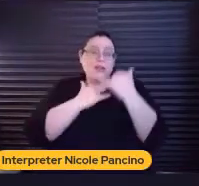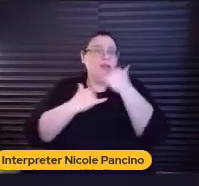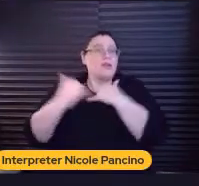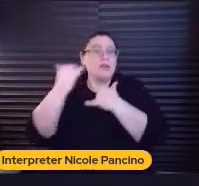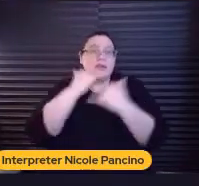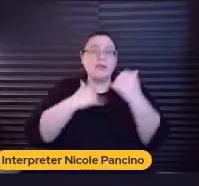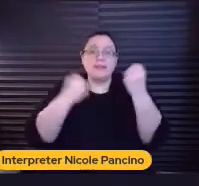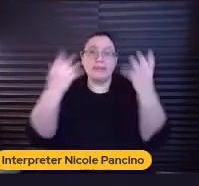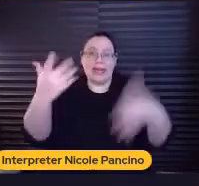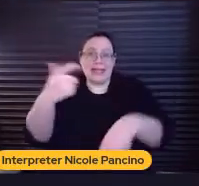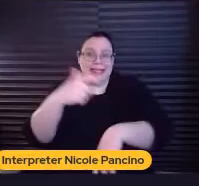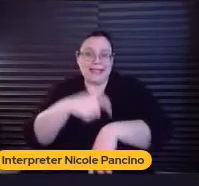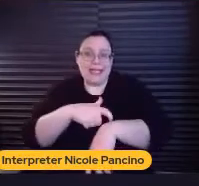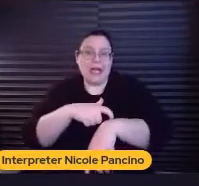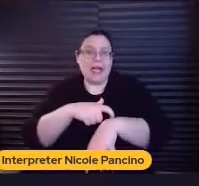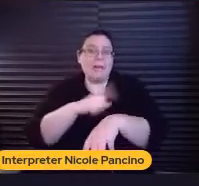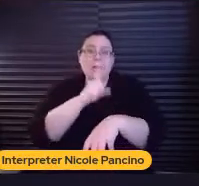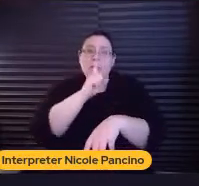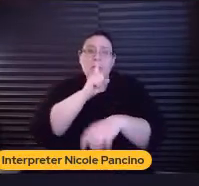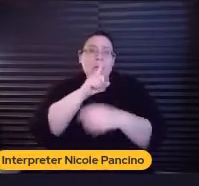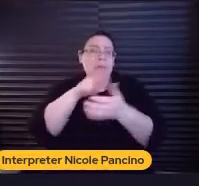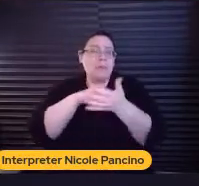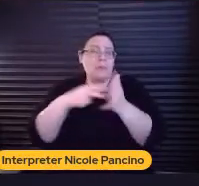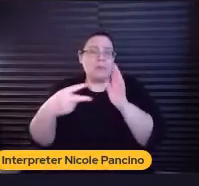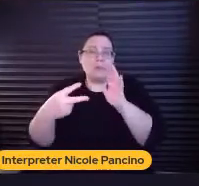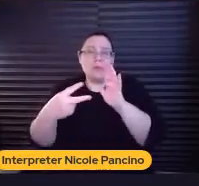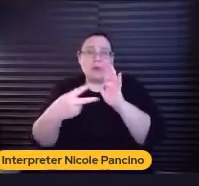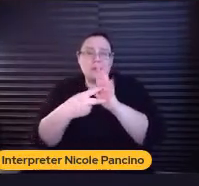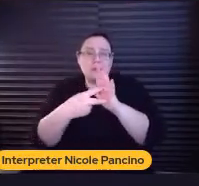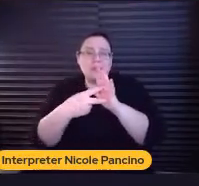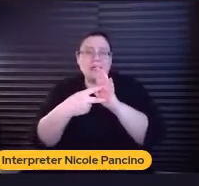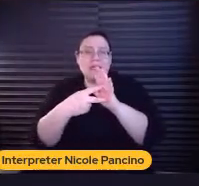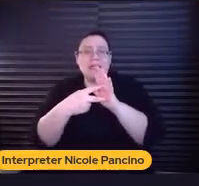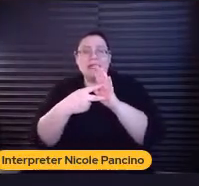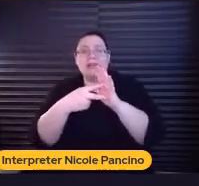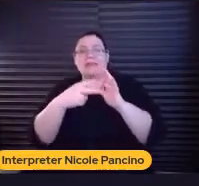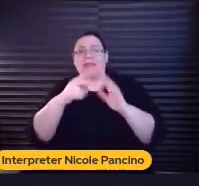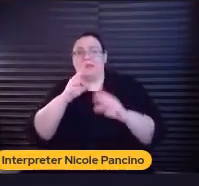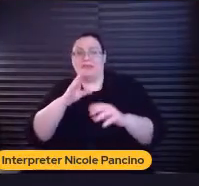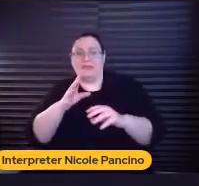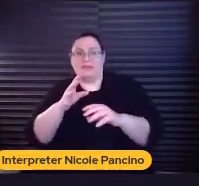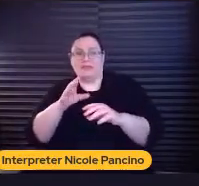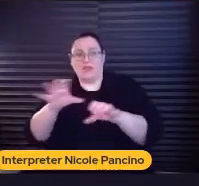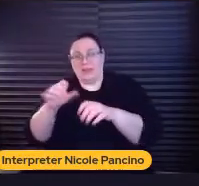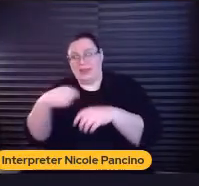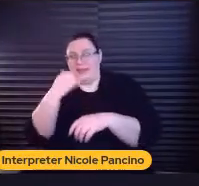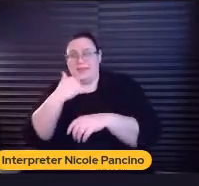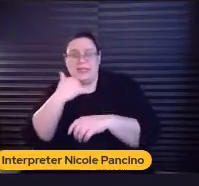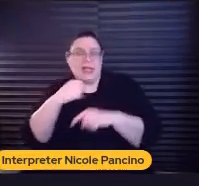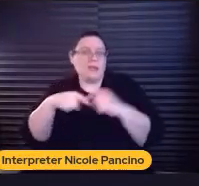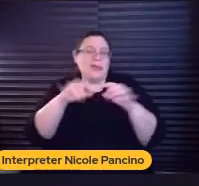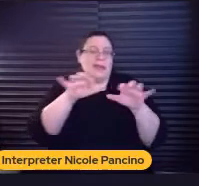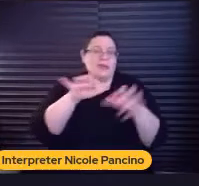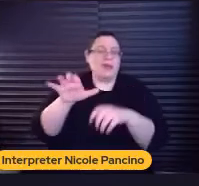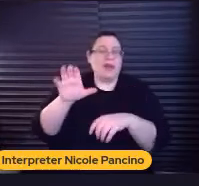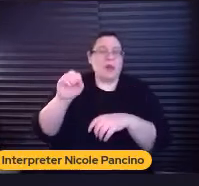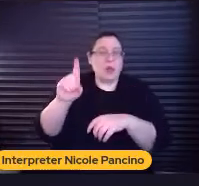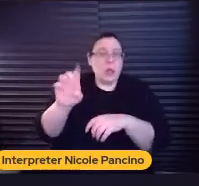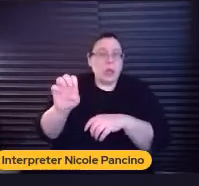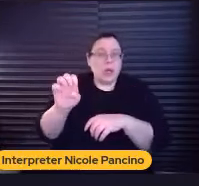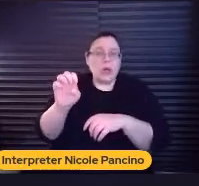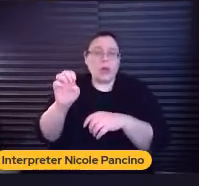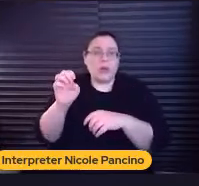And I don't mean that giving this talk is a mistake, but I've been writing infrastructure code